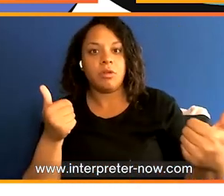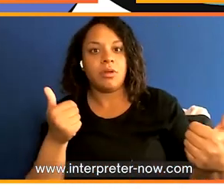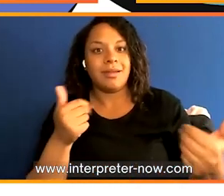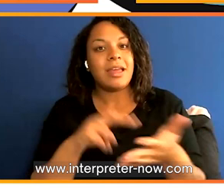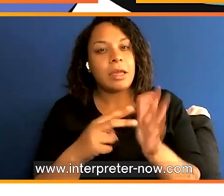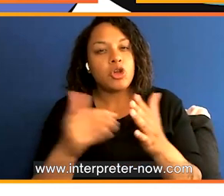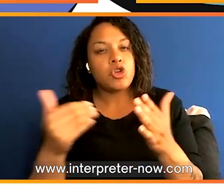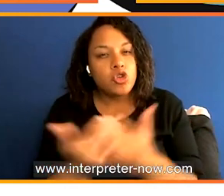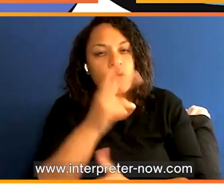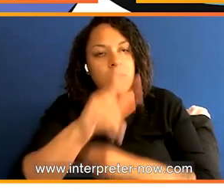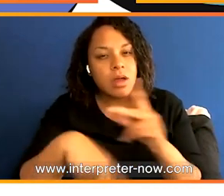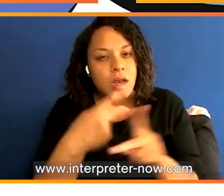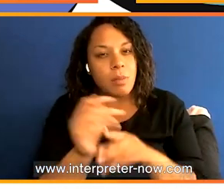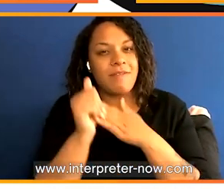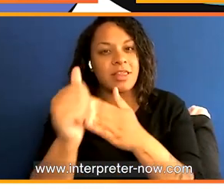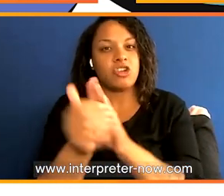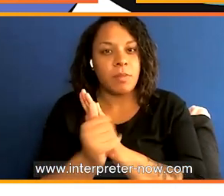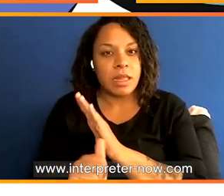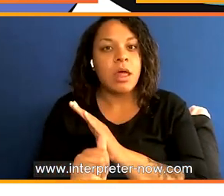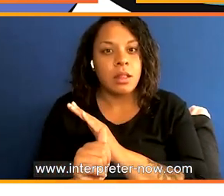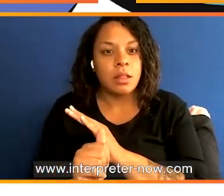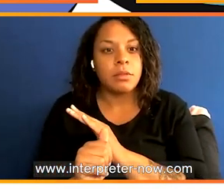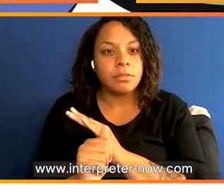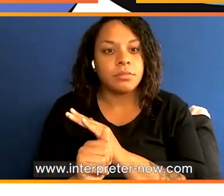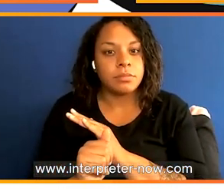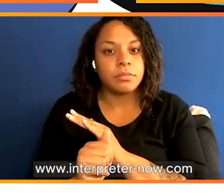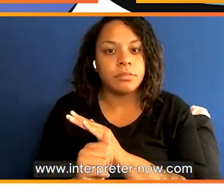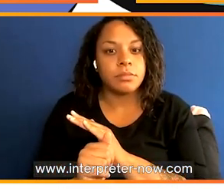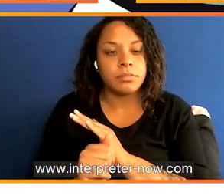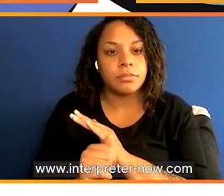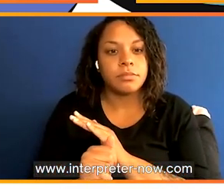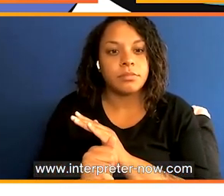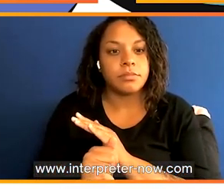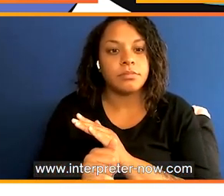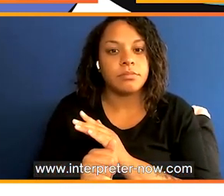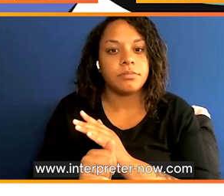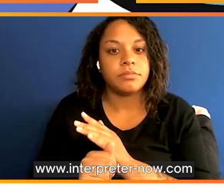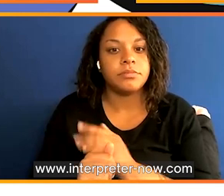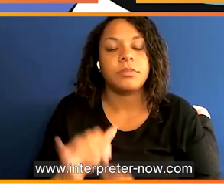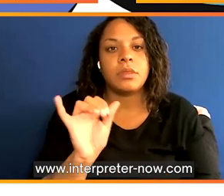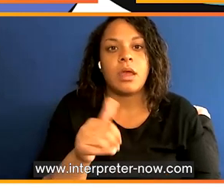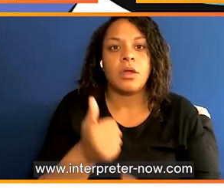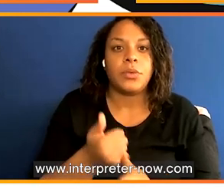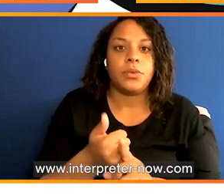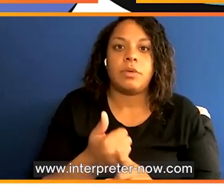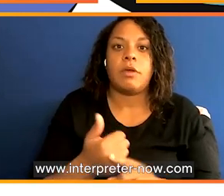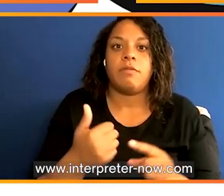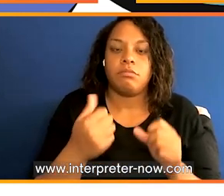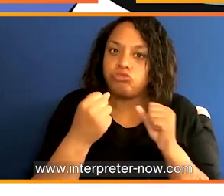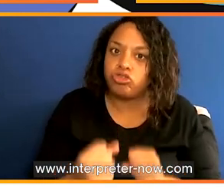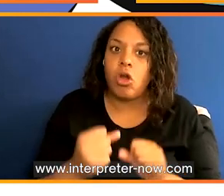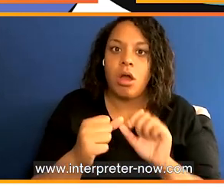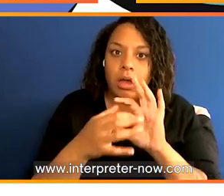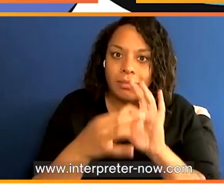up and go, hey, what are you working on? What are you doing? It really required a new kind of leadership skill that